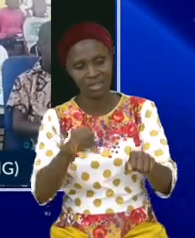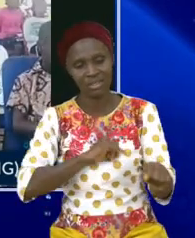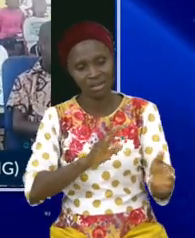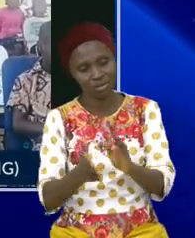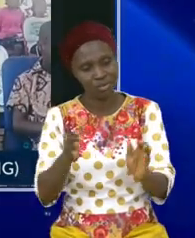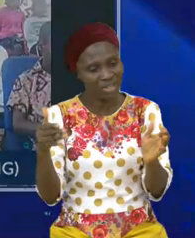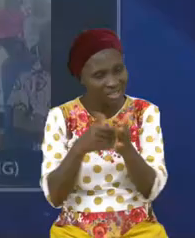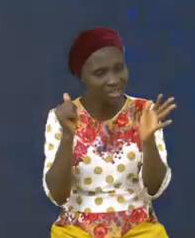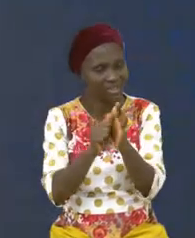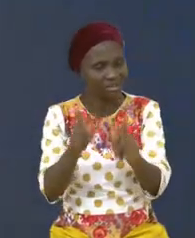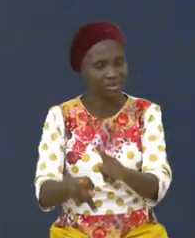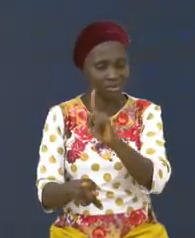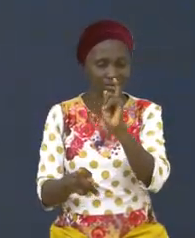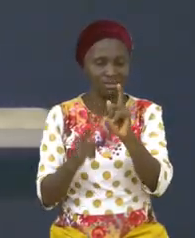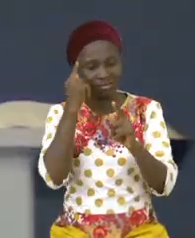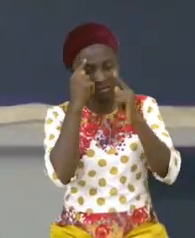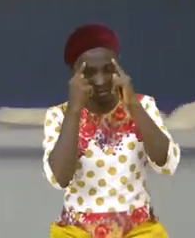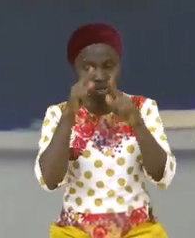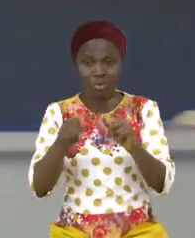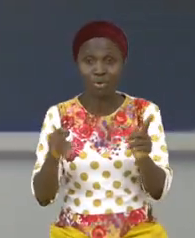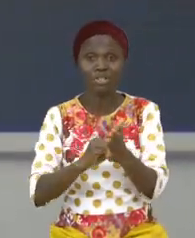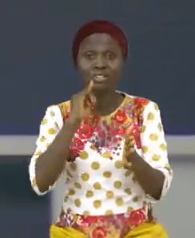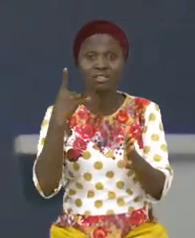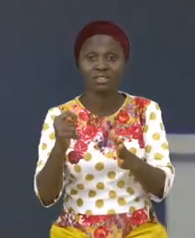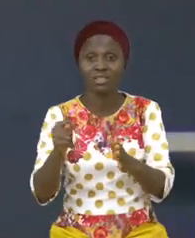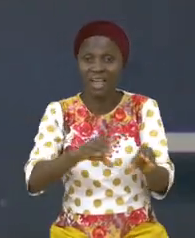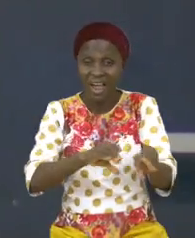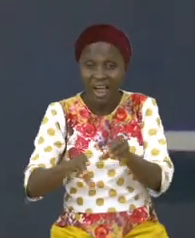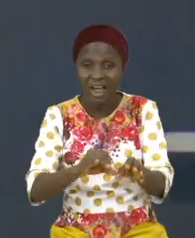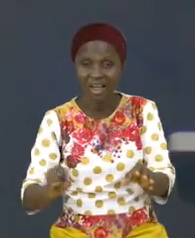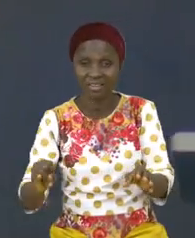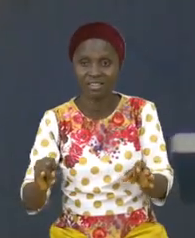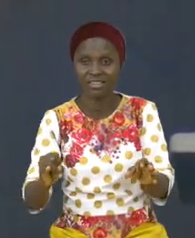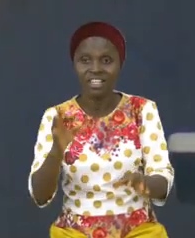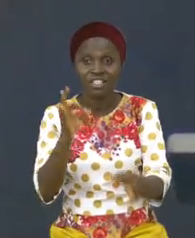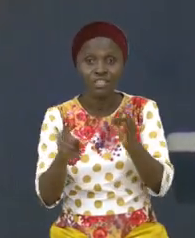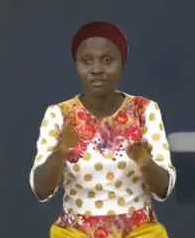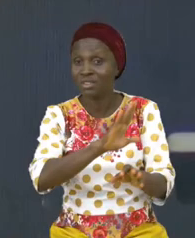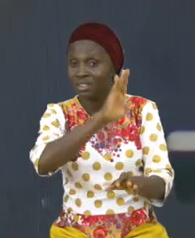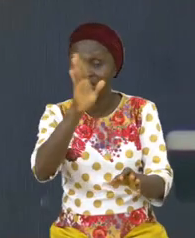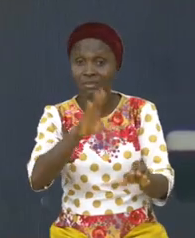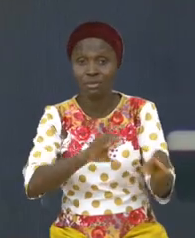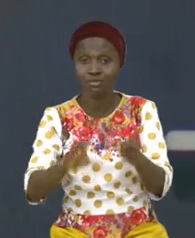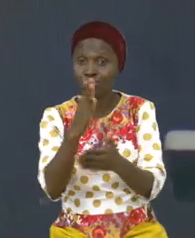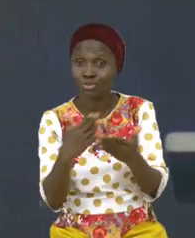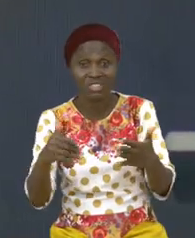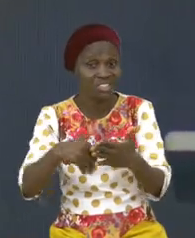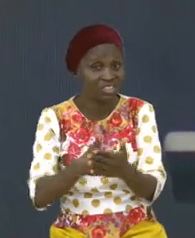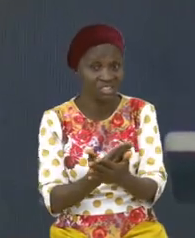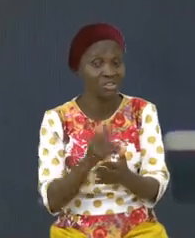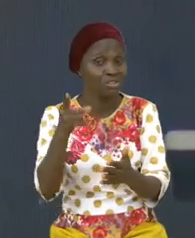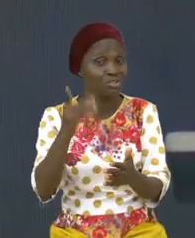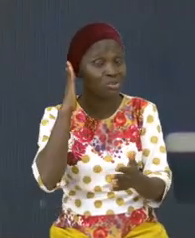that person? But it is the action. If you never did something new, you'll